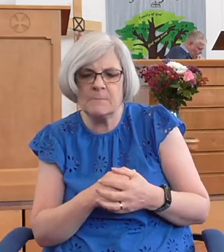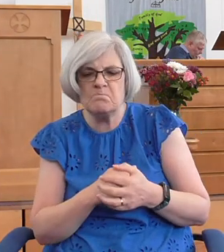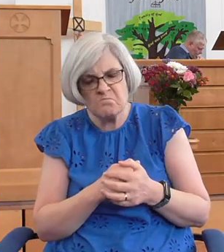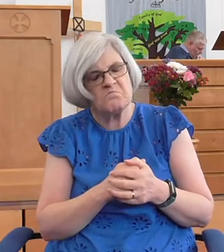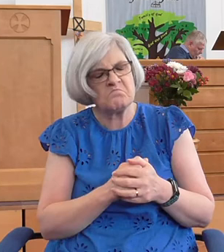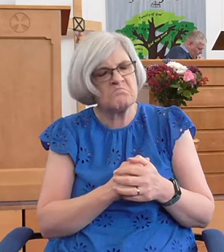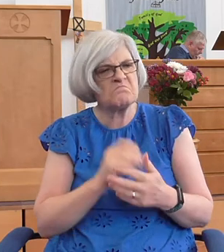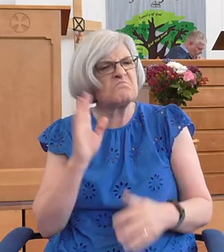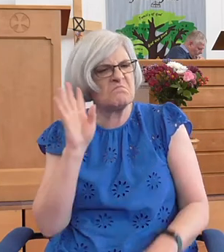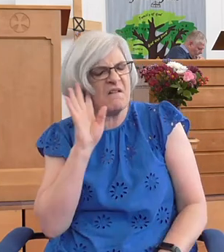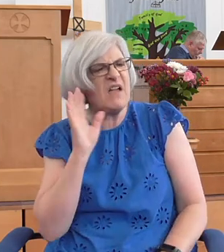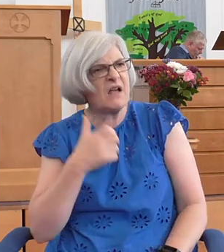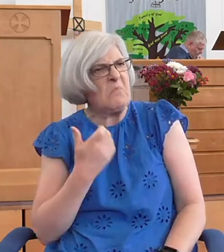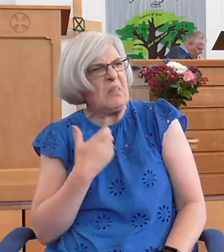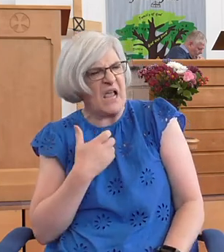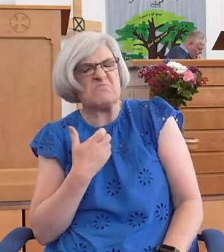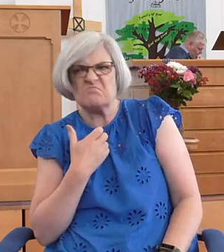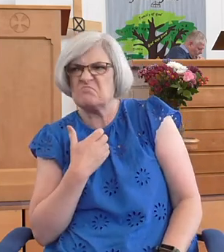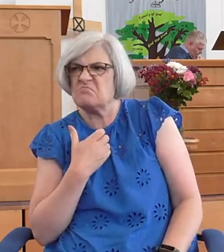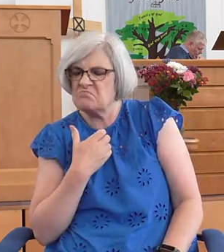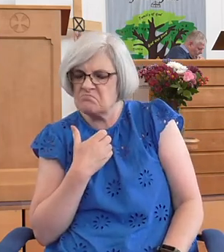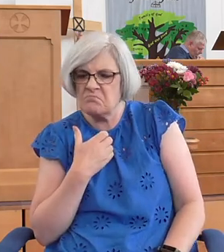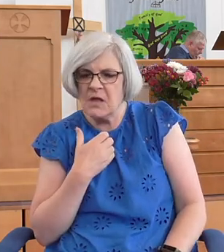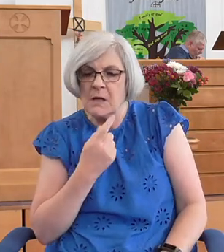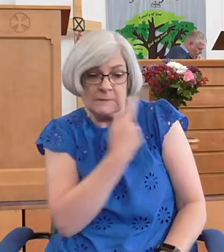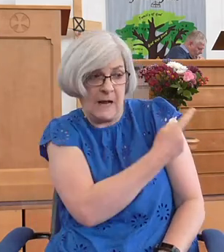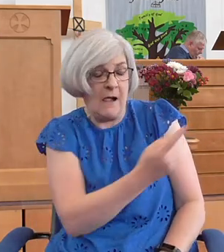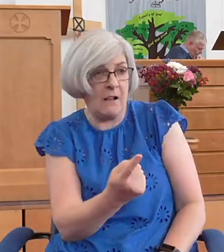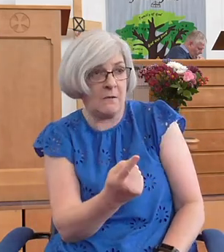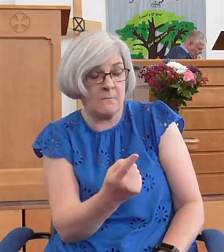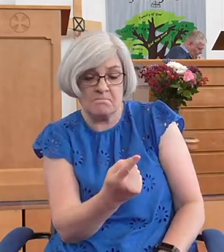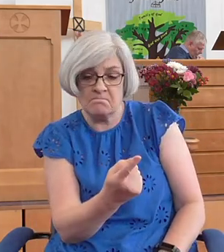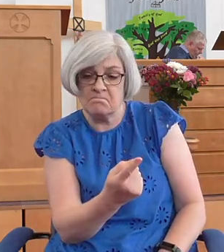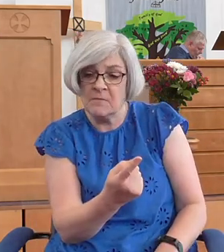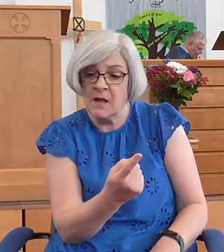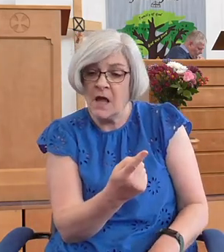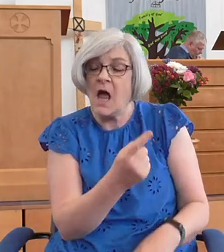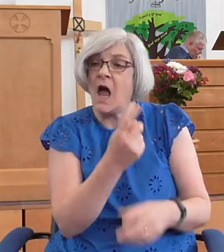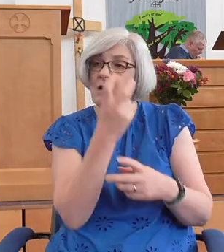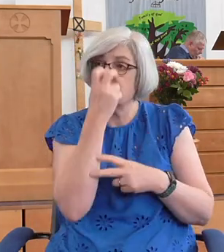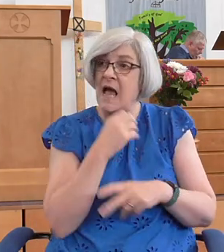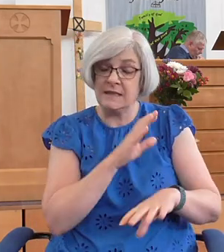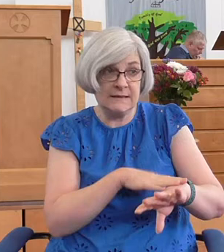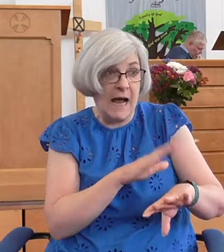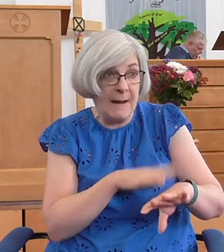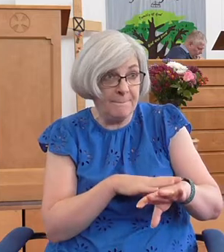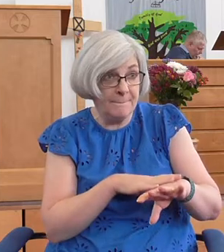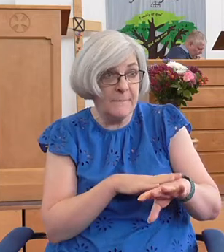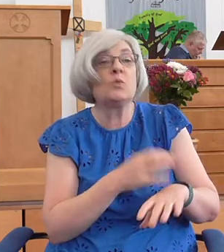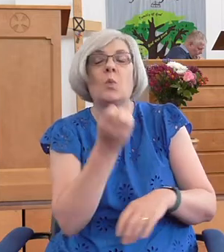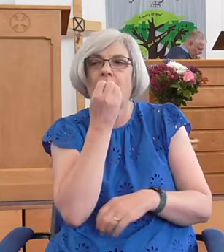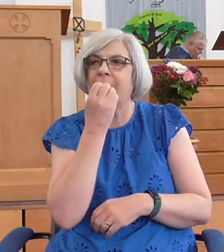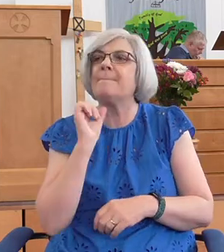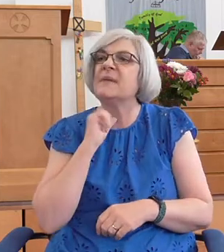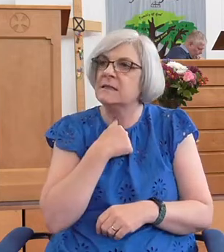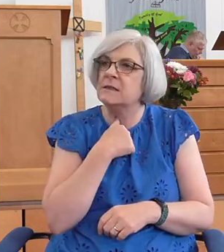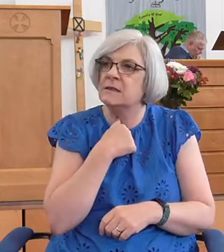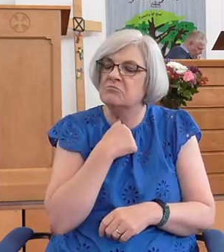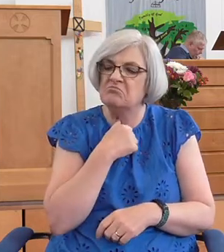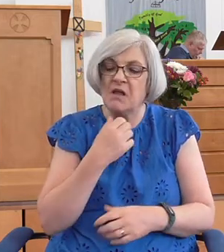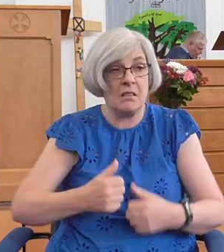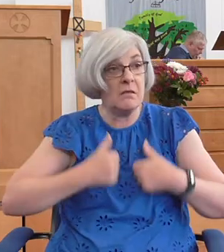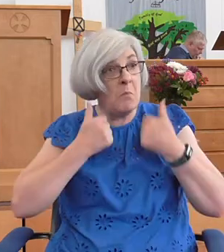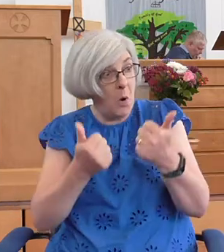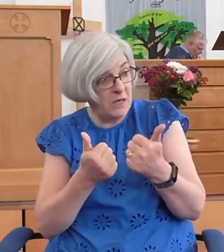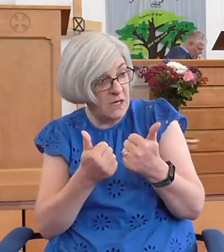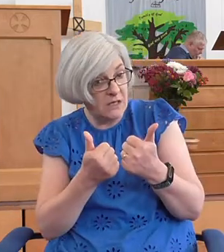have heard the grumbling of the Israelites. Tell them, at twilight you will eat meat, and in the morning